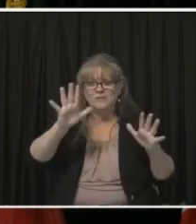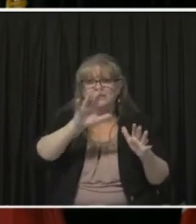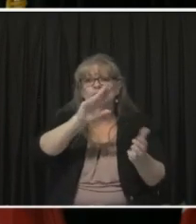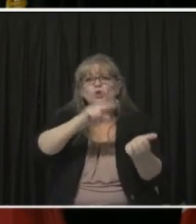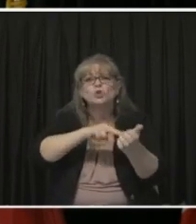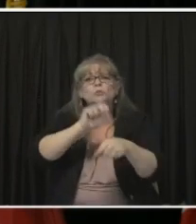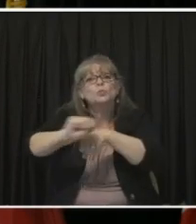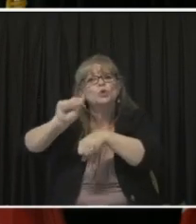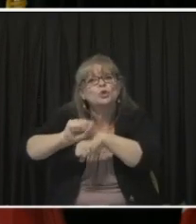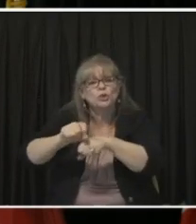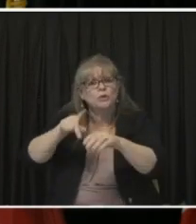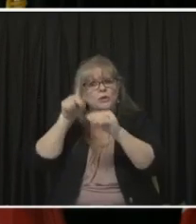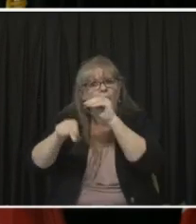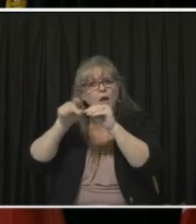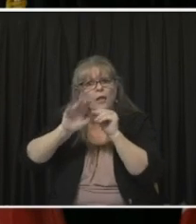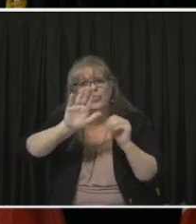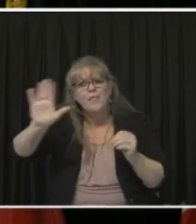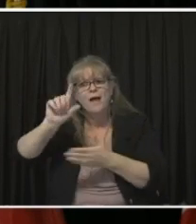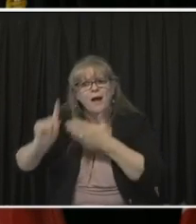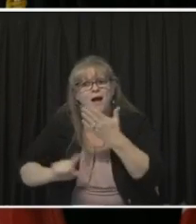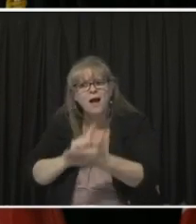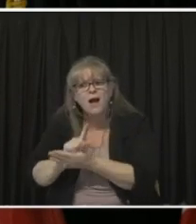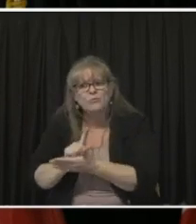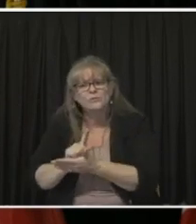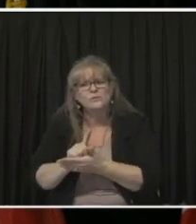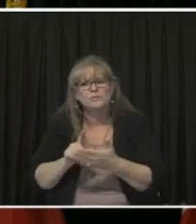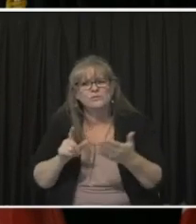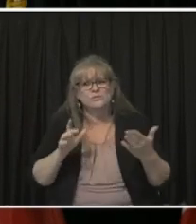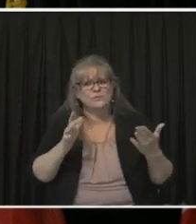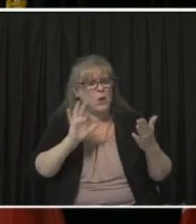all? Well, you know, there's